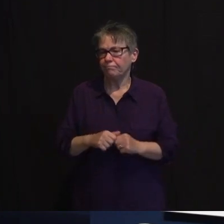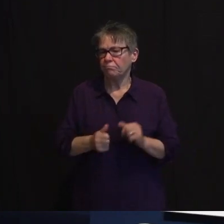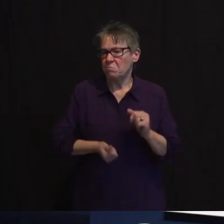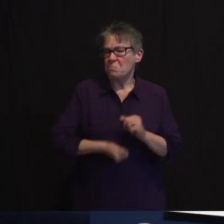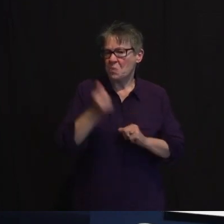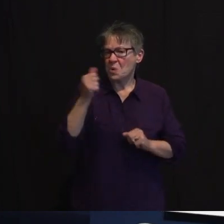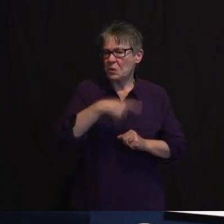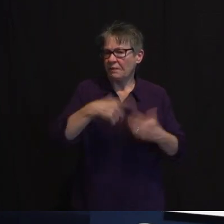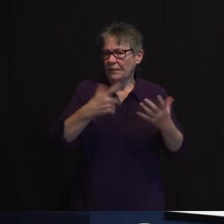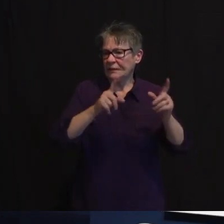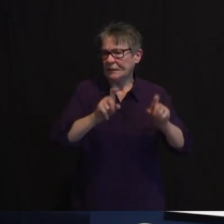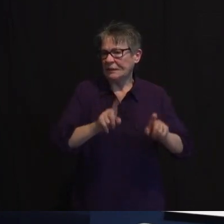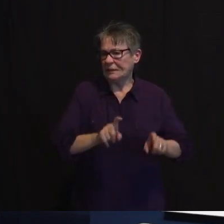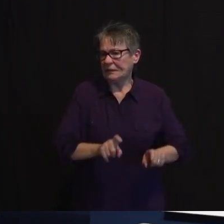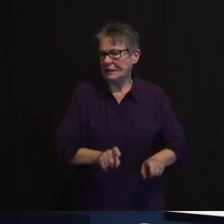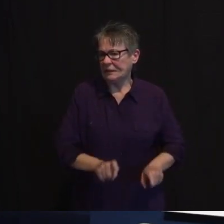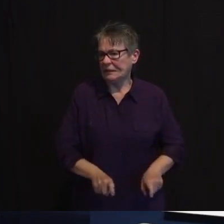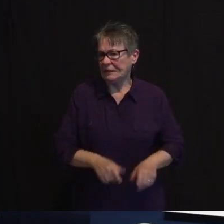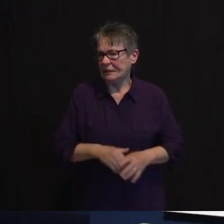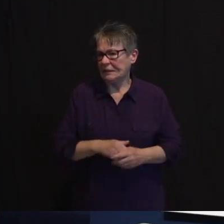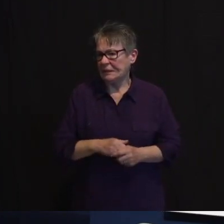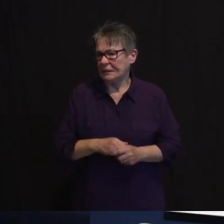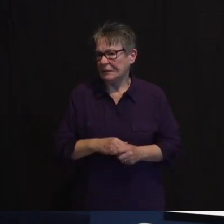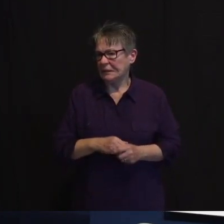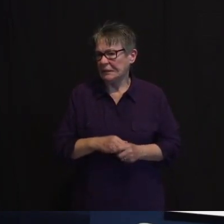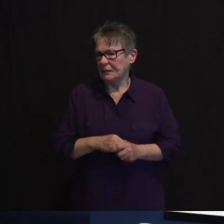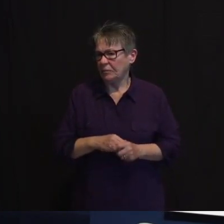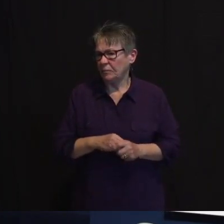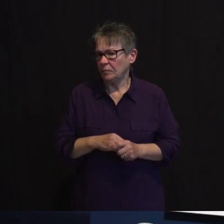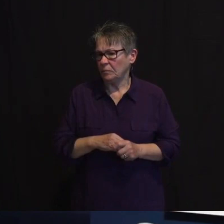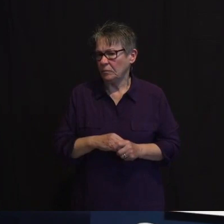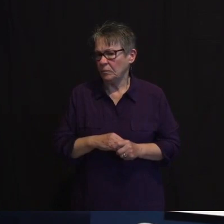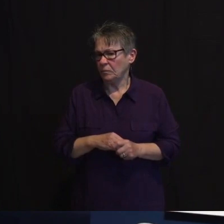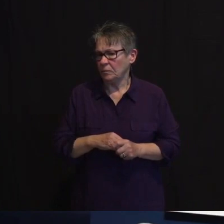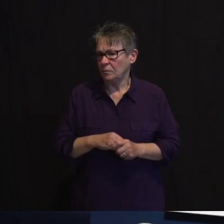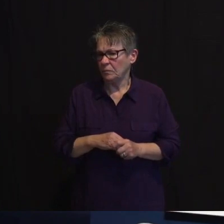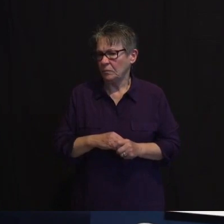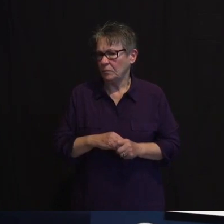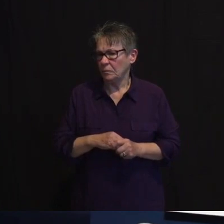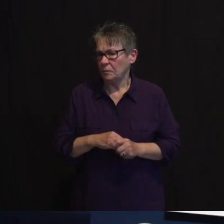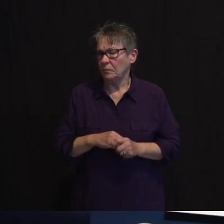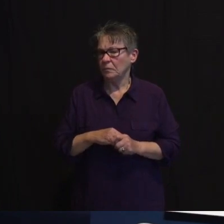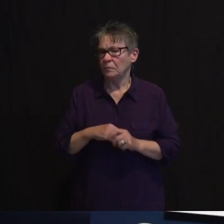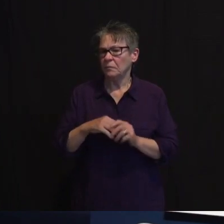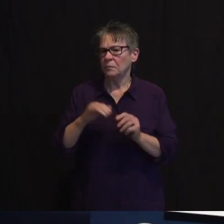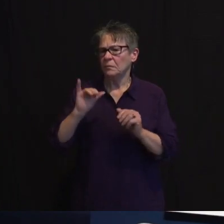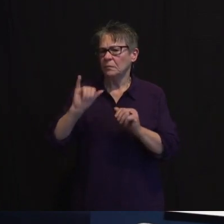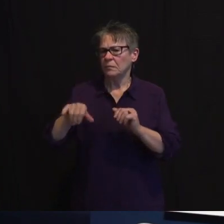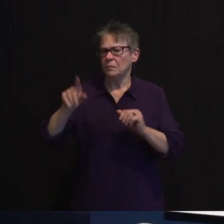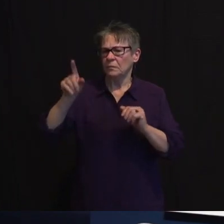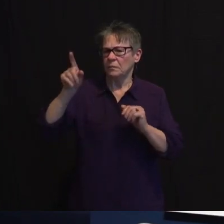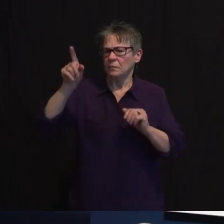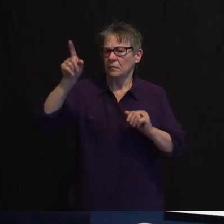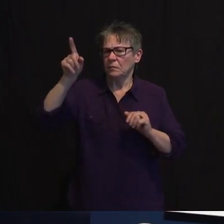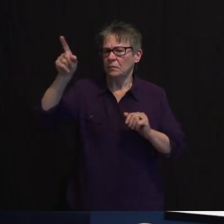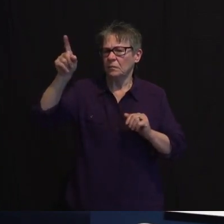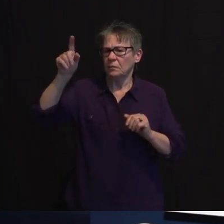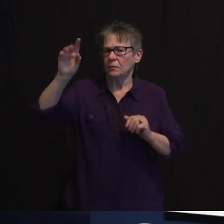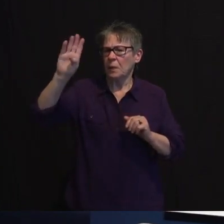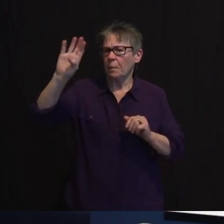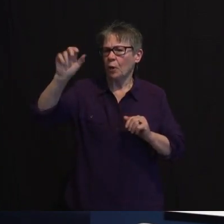still overrun, they're only testing the sickest of the sick in general, so they're having very high positivity rates.